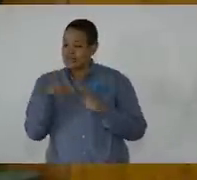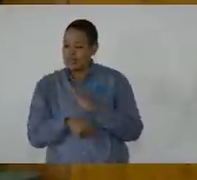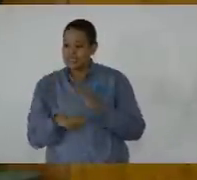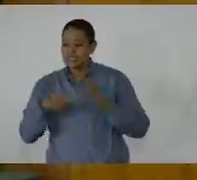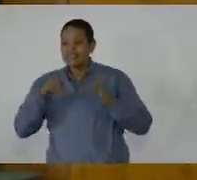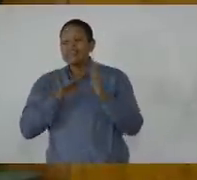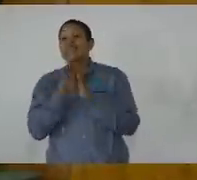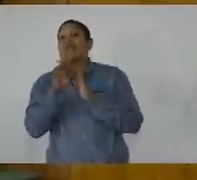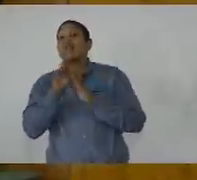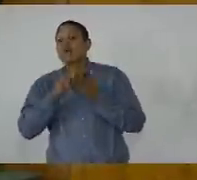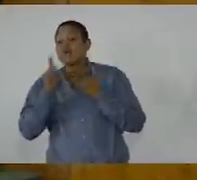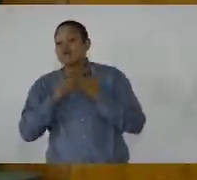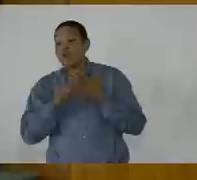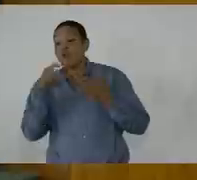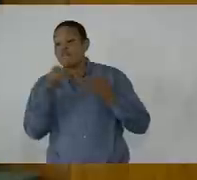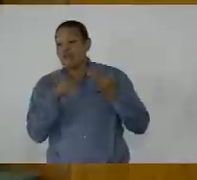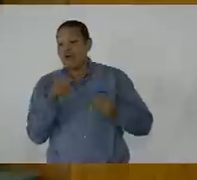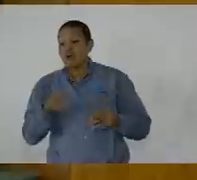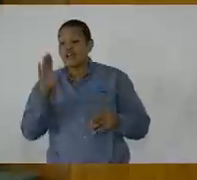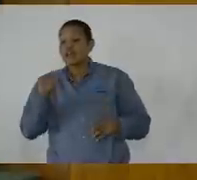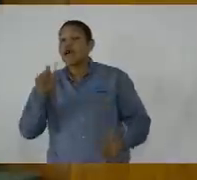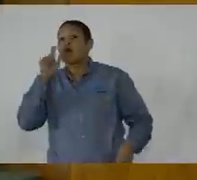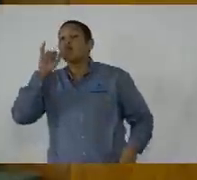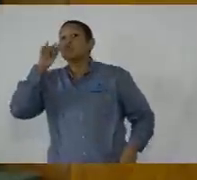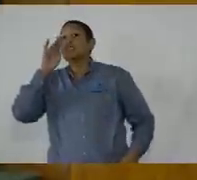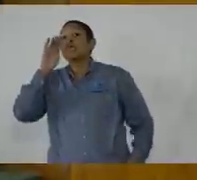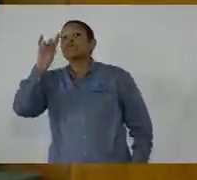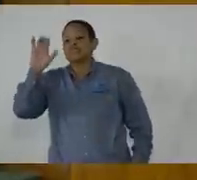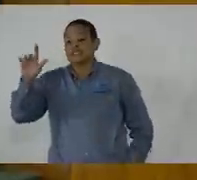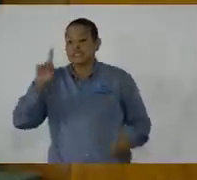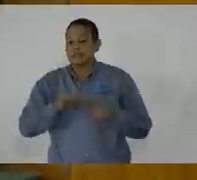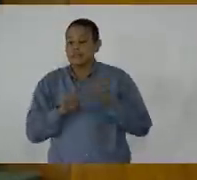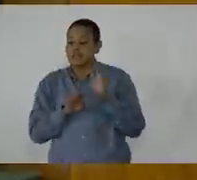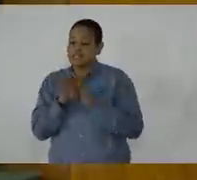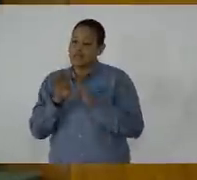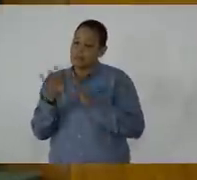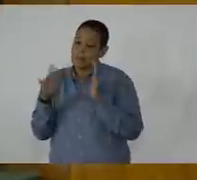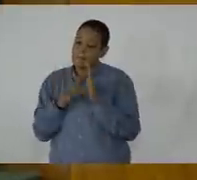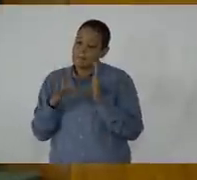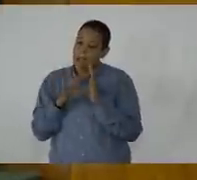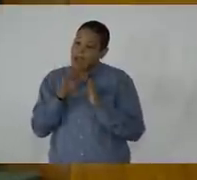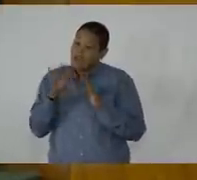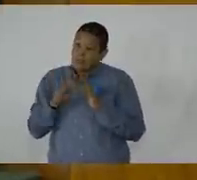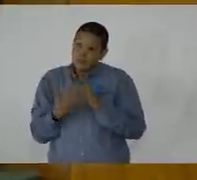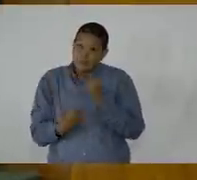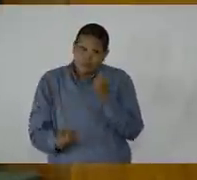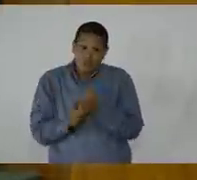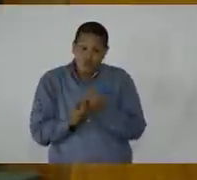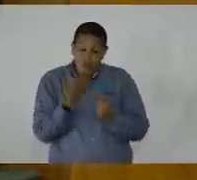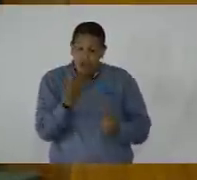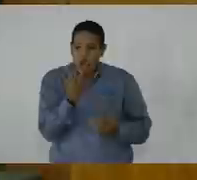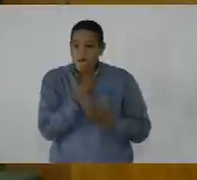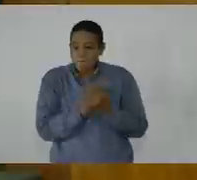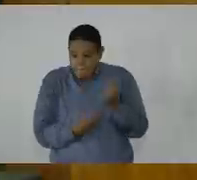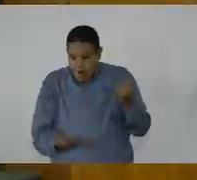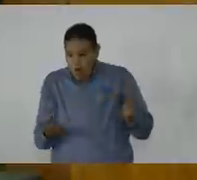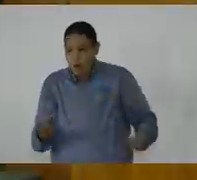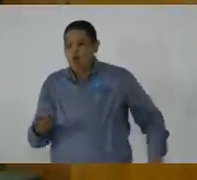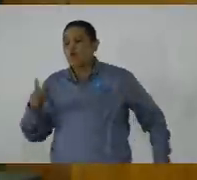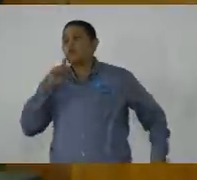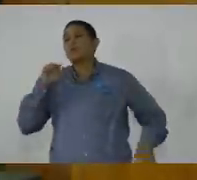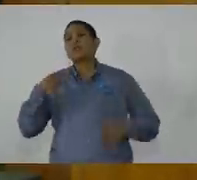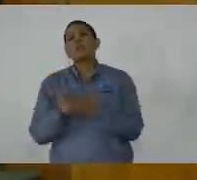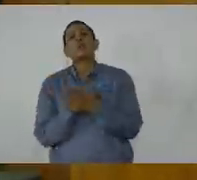development program jointly funded by JBDC and the Development Bank of Jamaica. Both are relatively